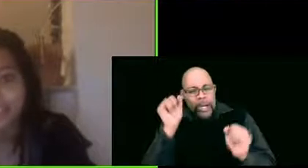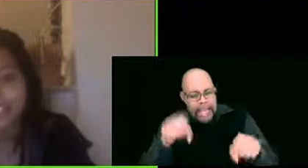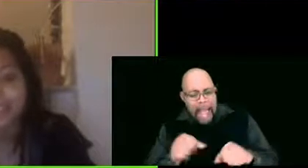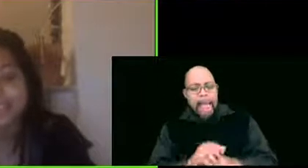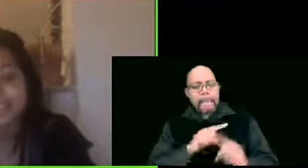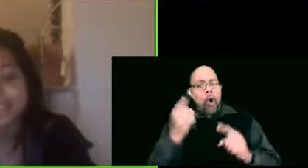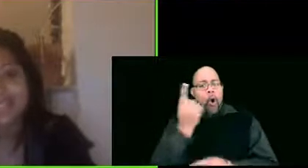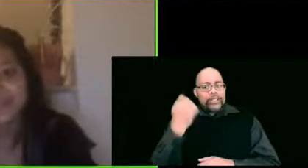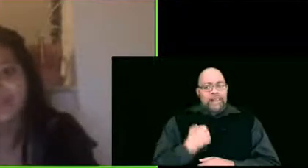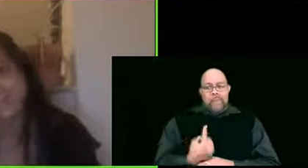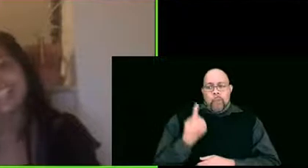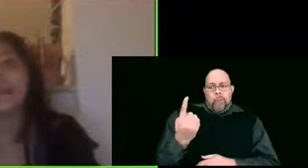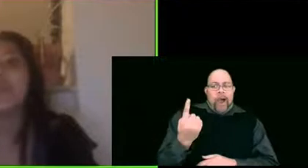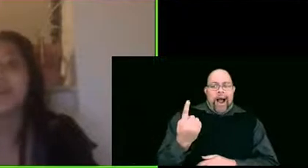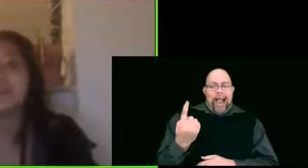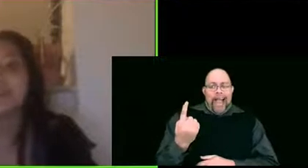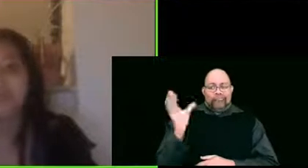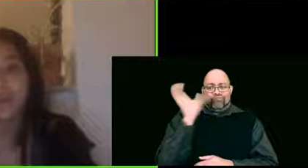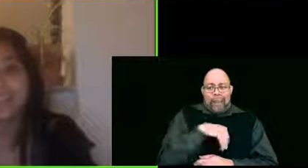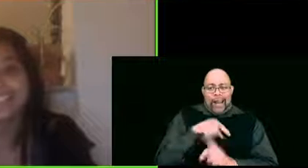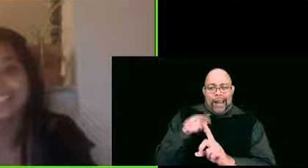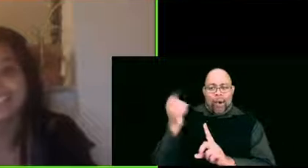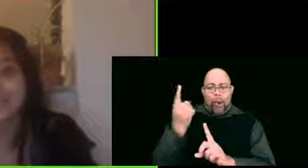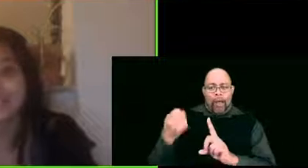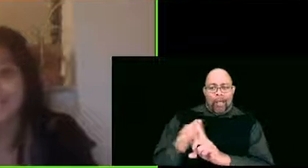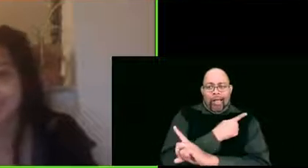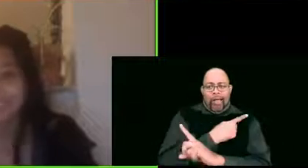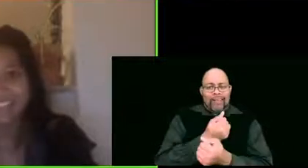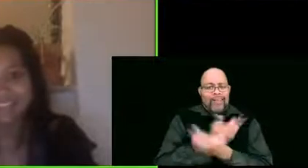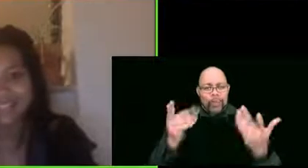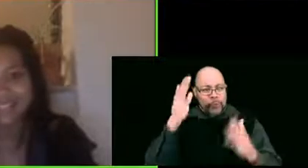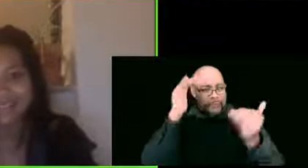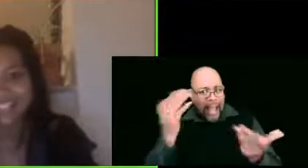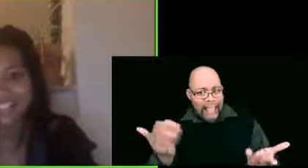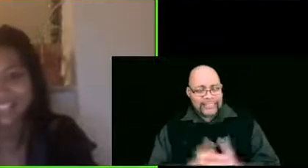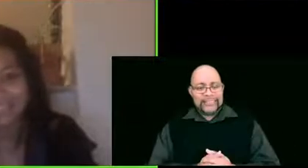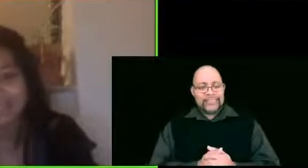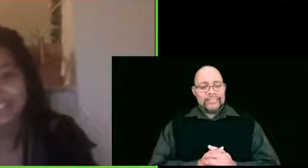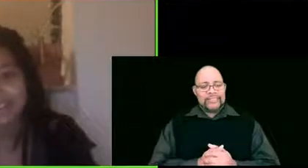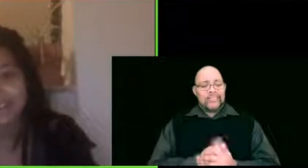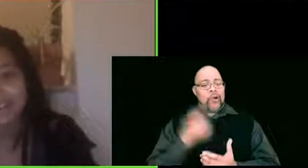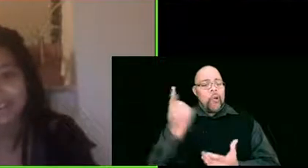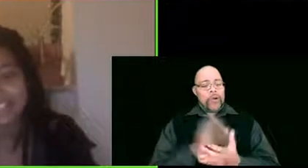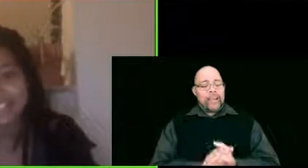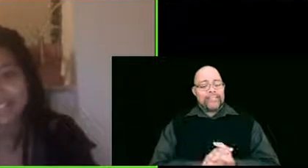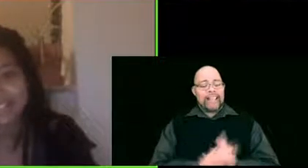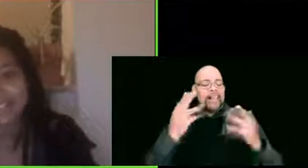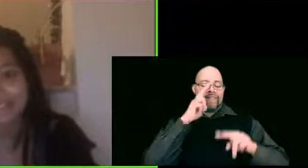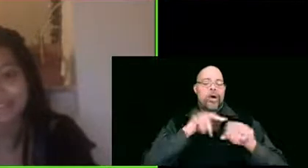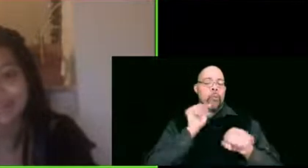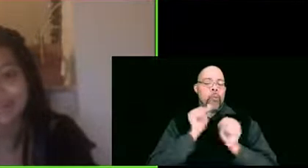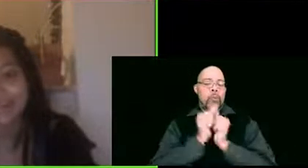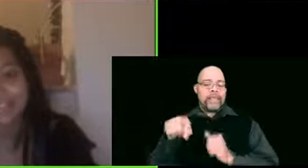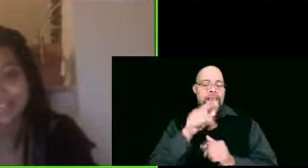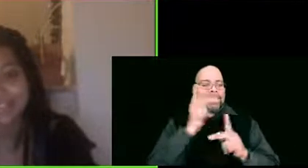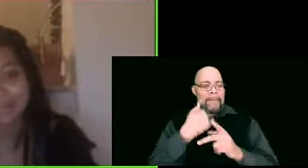of what they're going to do. But then there's always that one rogue one that just goes against everything that you expected. So they're always a